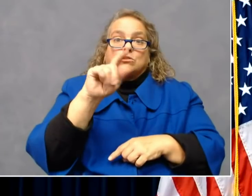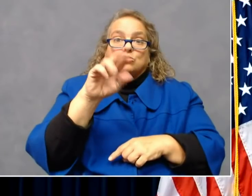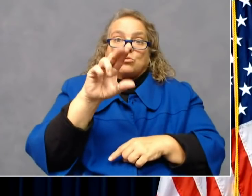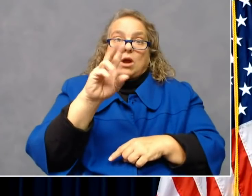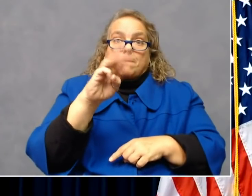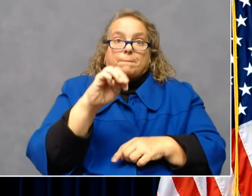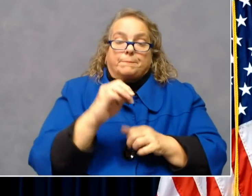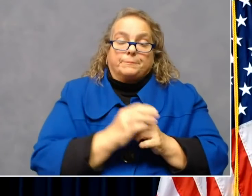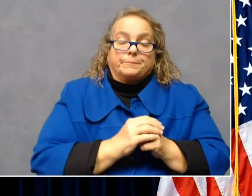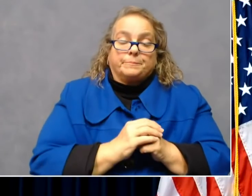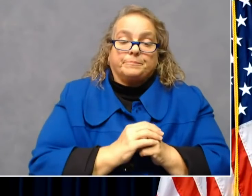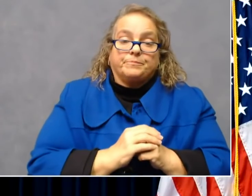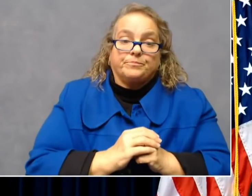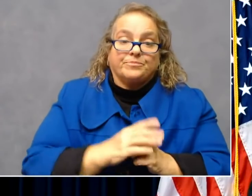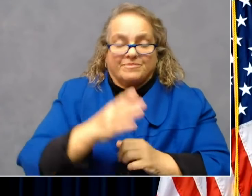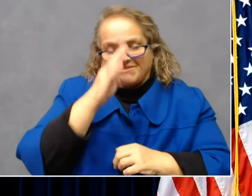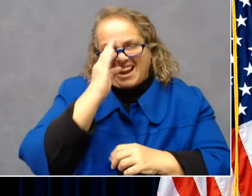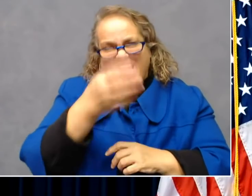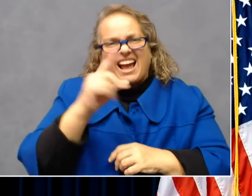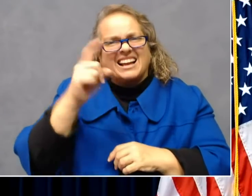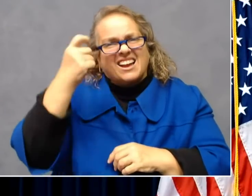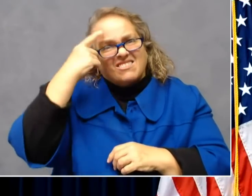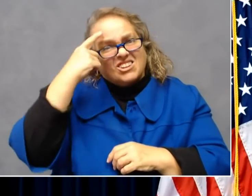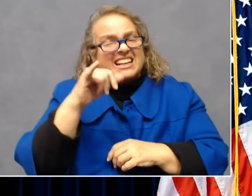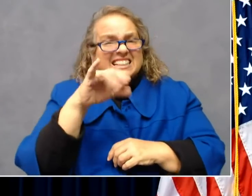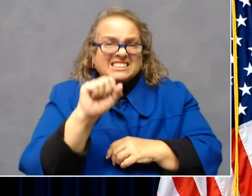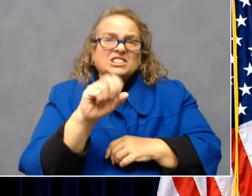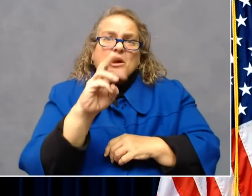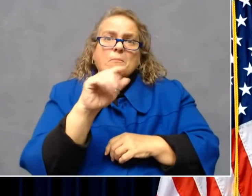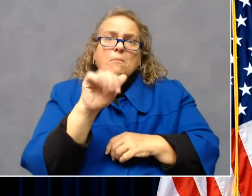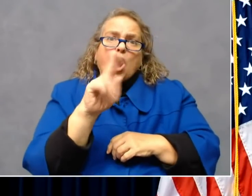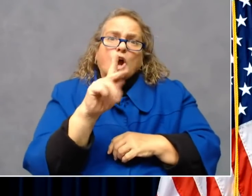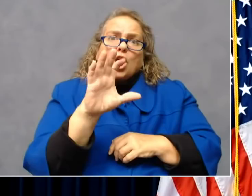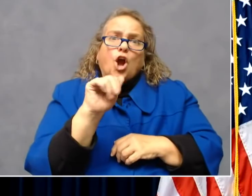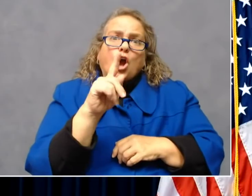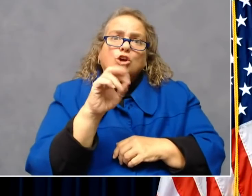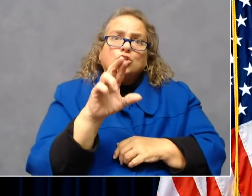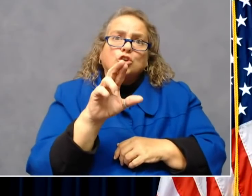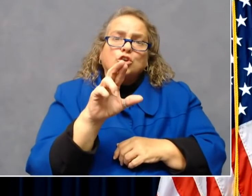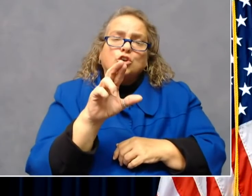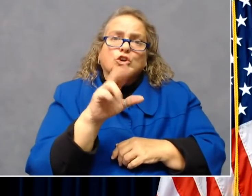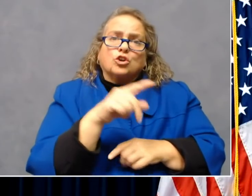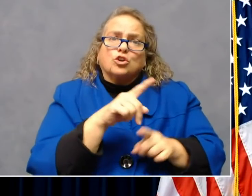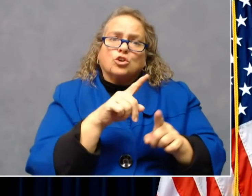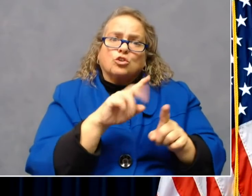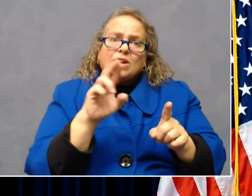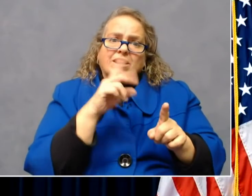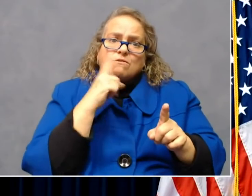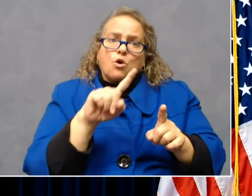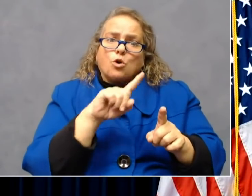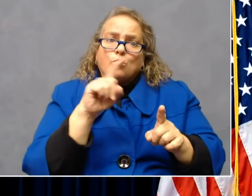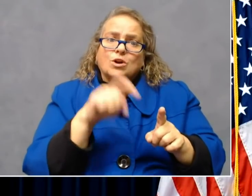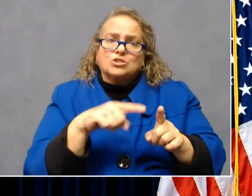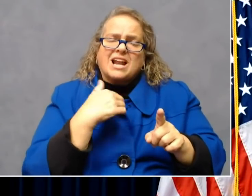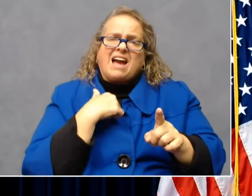Hi, Governor. Is Mark Carter available for questions? I have a question specifically about contact tracing.